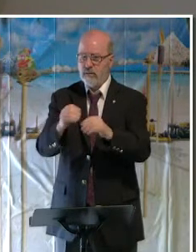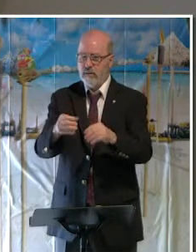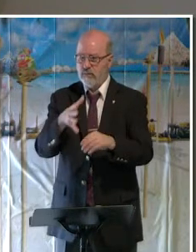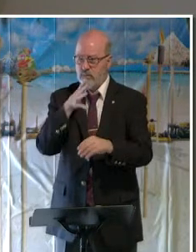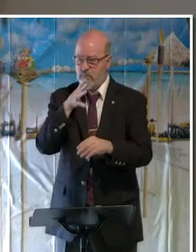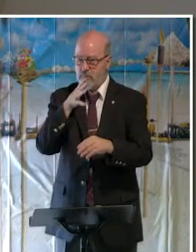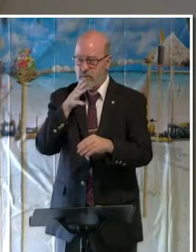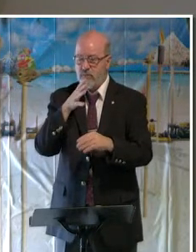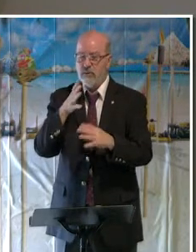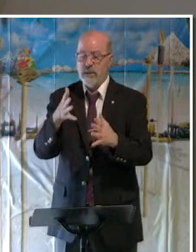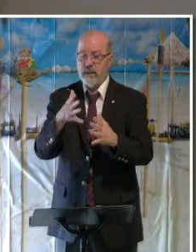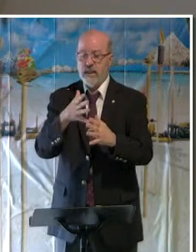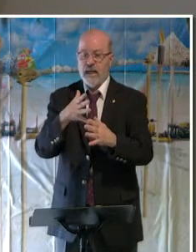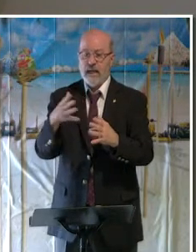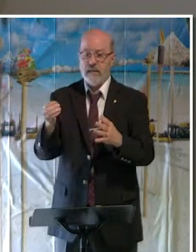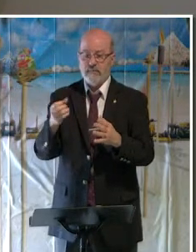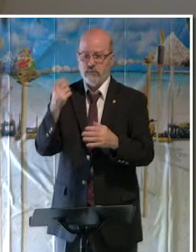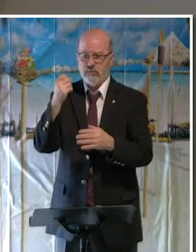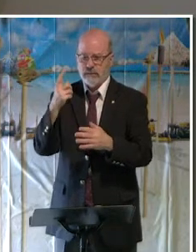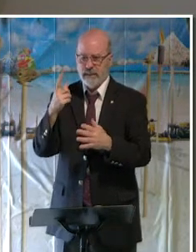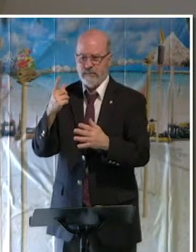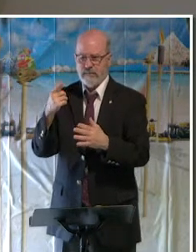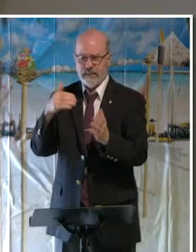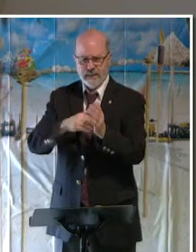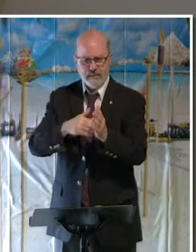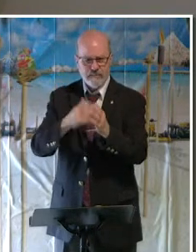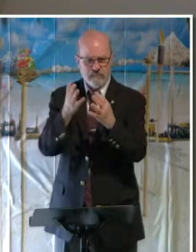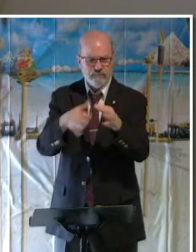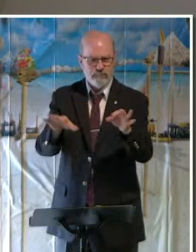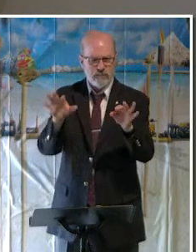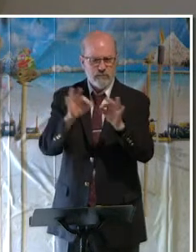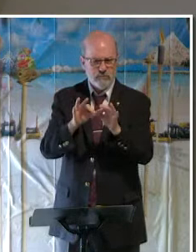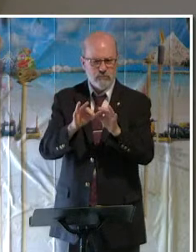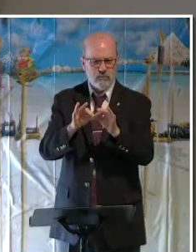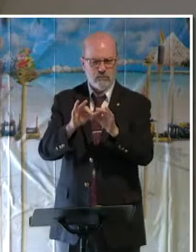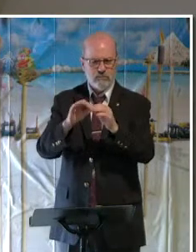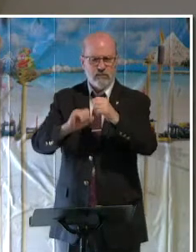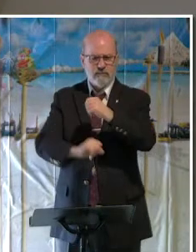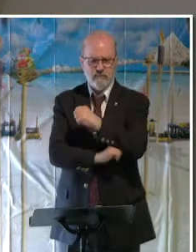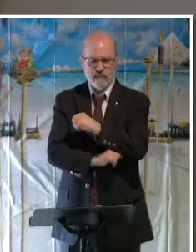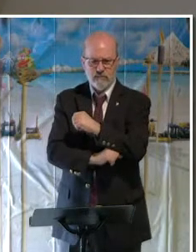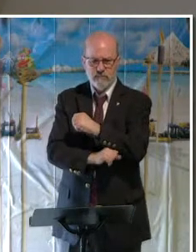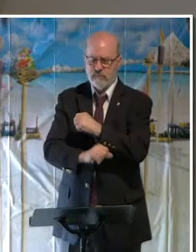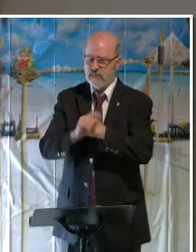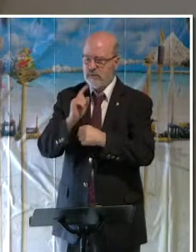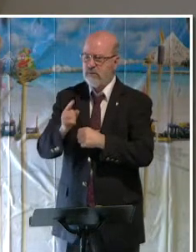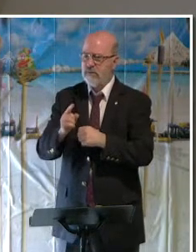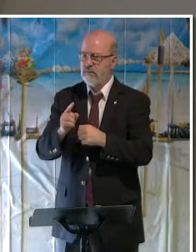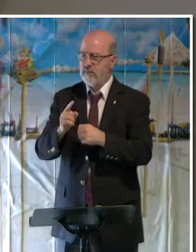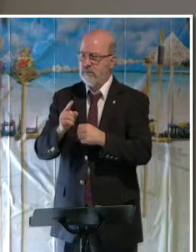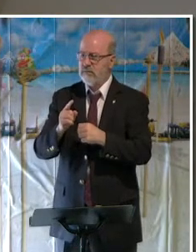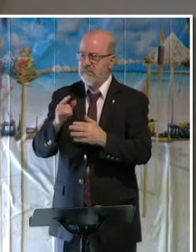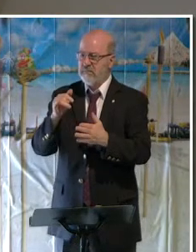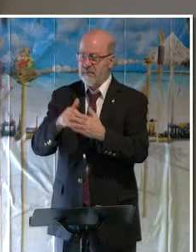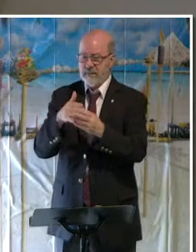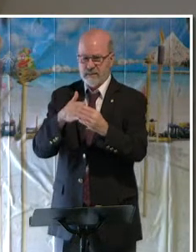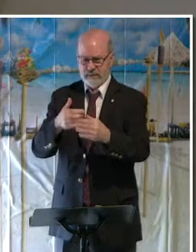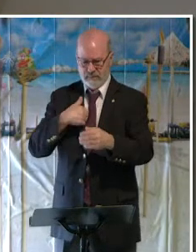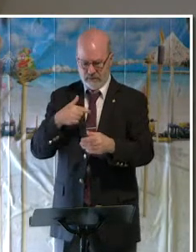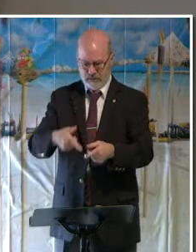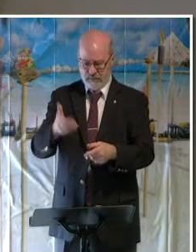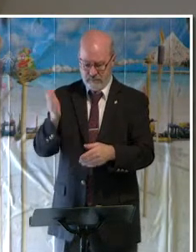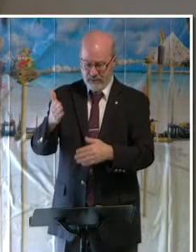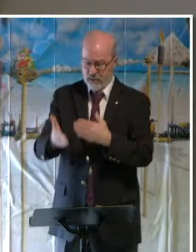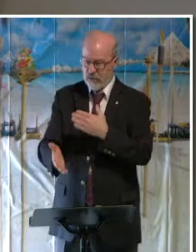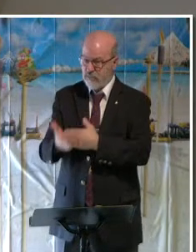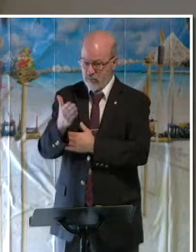motherhood and understand again how important it is, how fundamental it is. Well, that led me to this